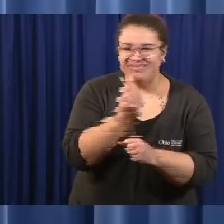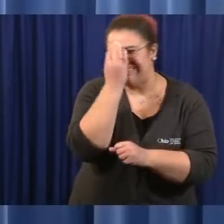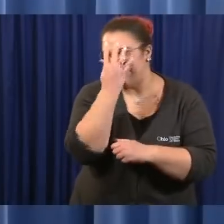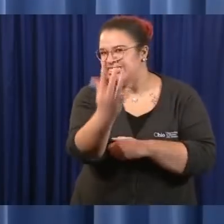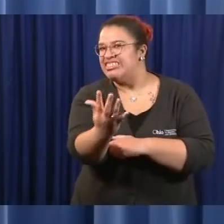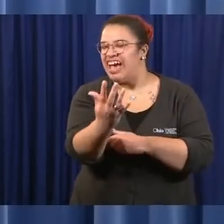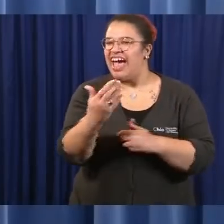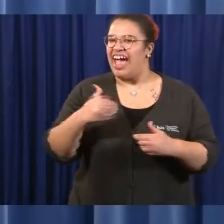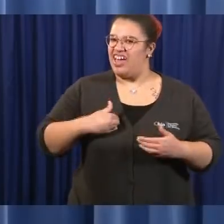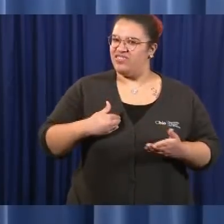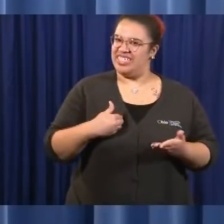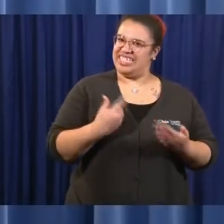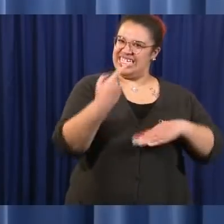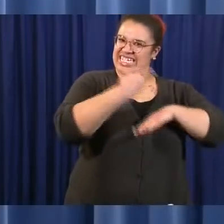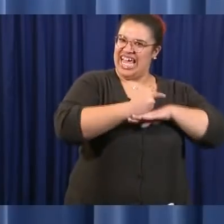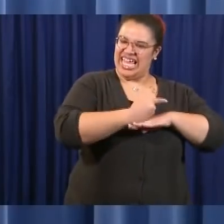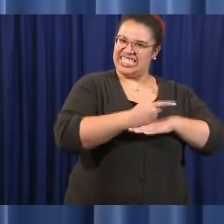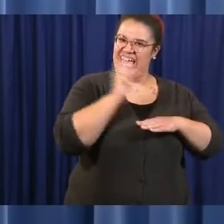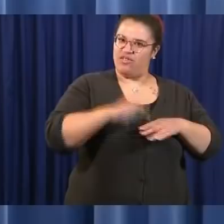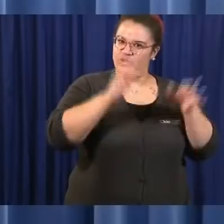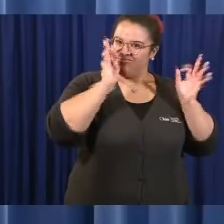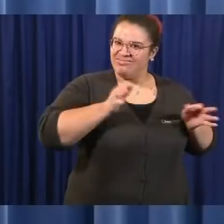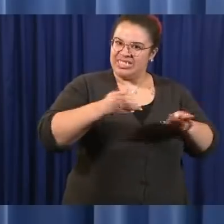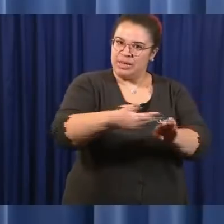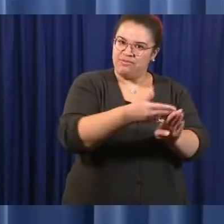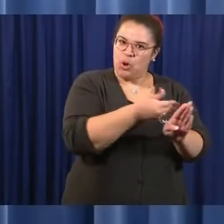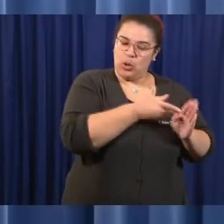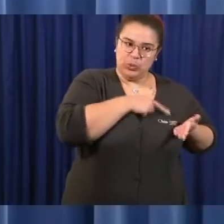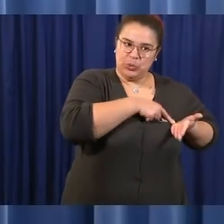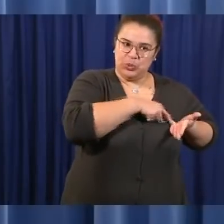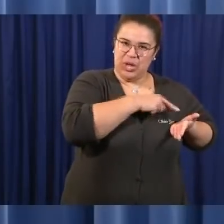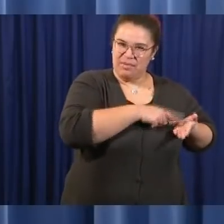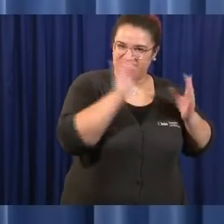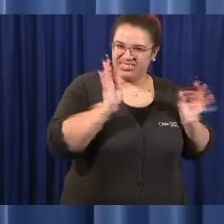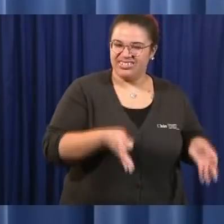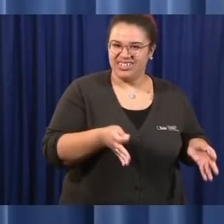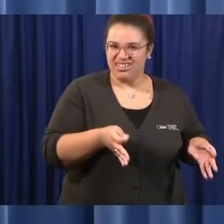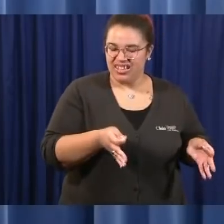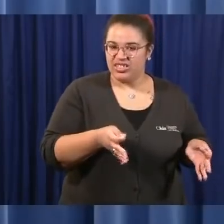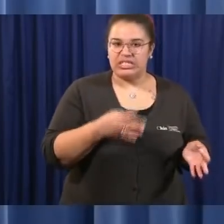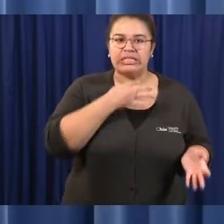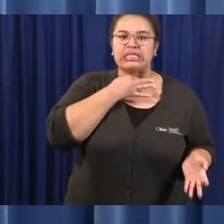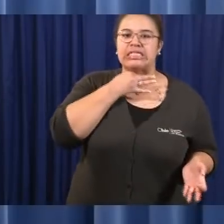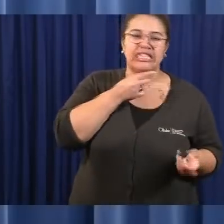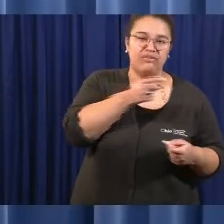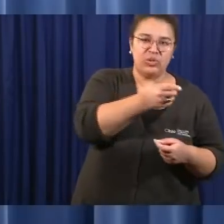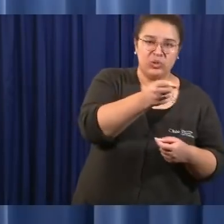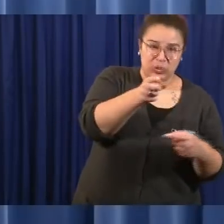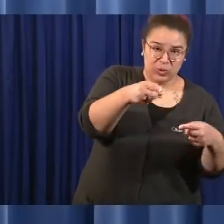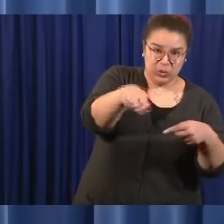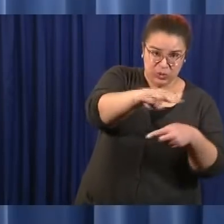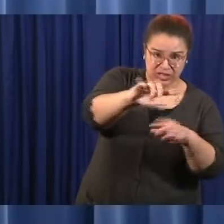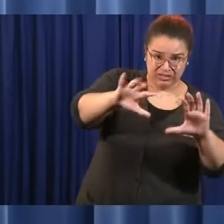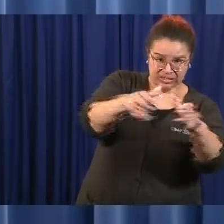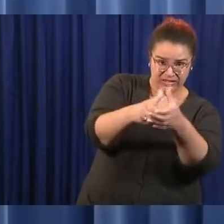not happening. So wondering if you've had talks, and then maybe if Dr. Acton can comment on